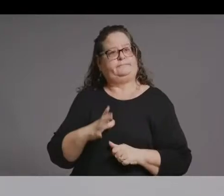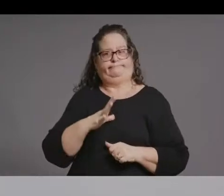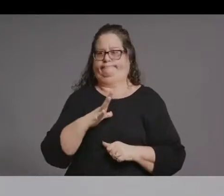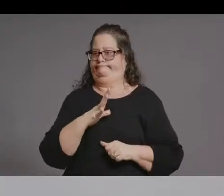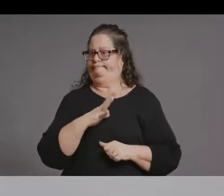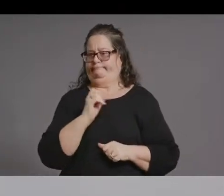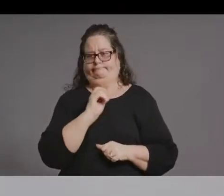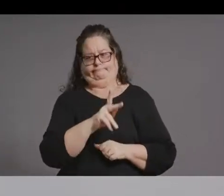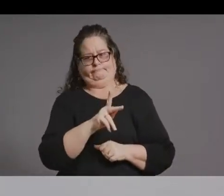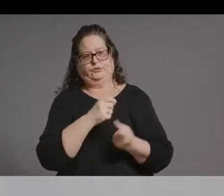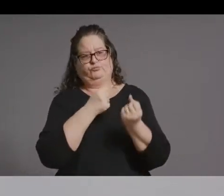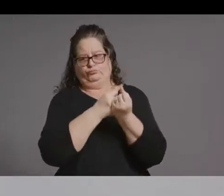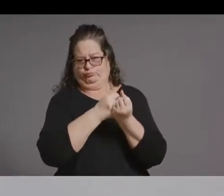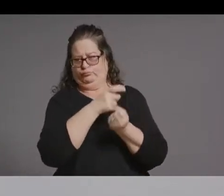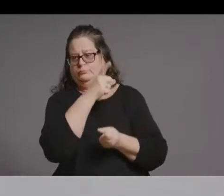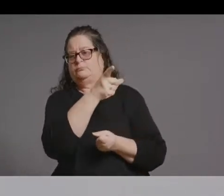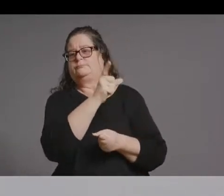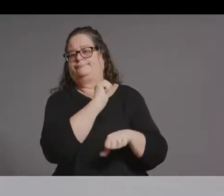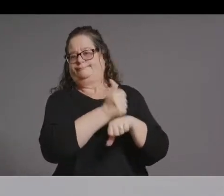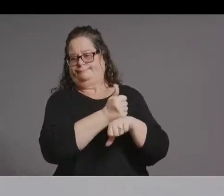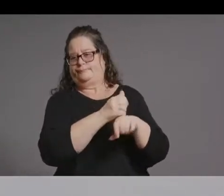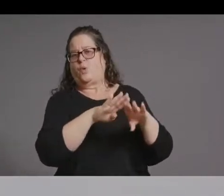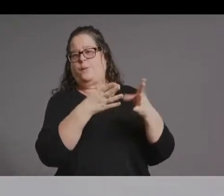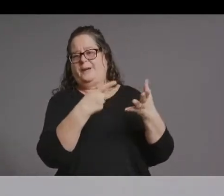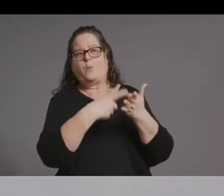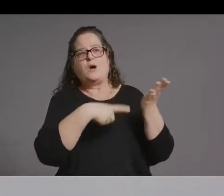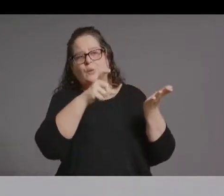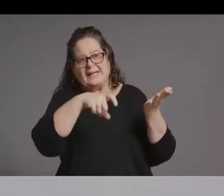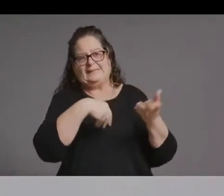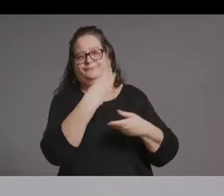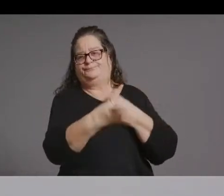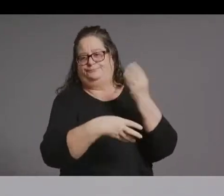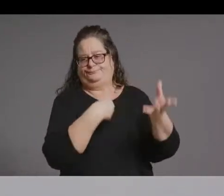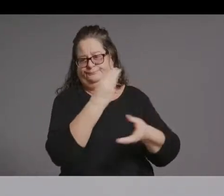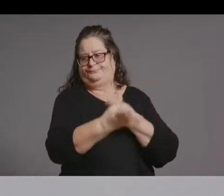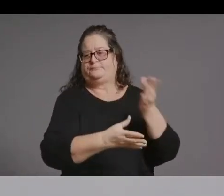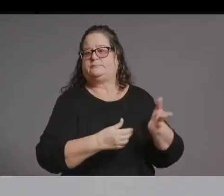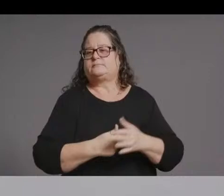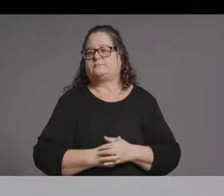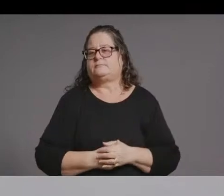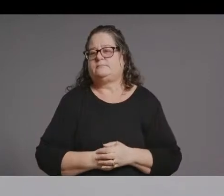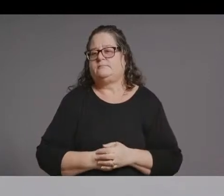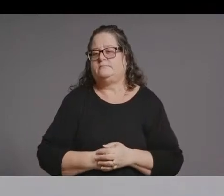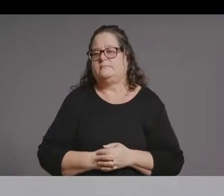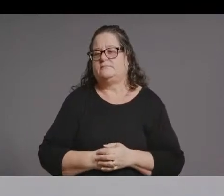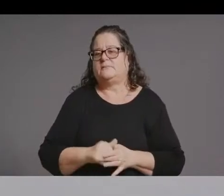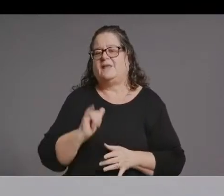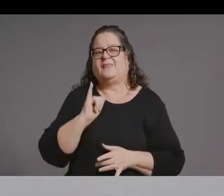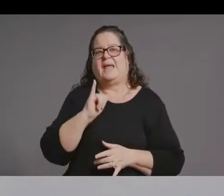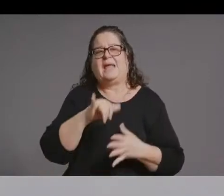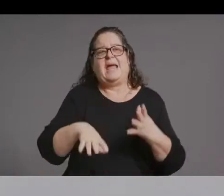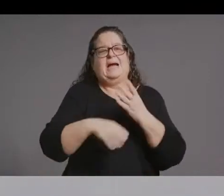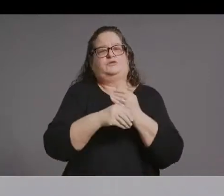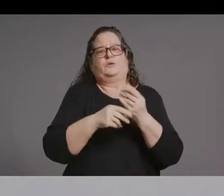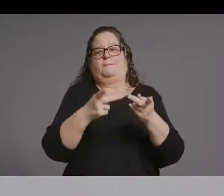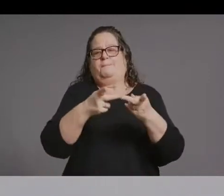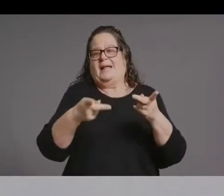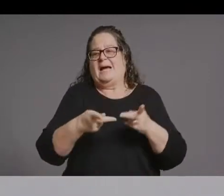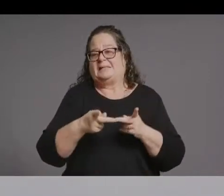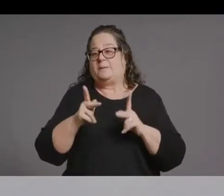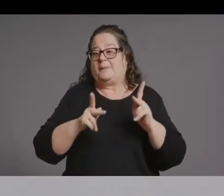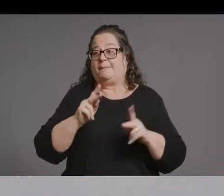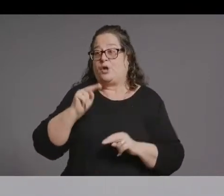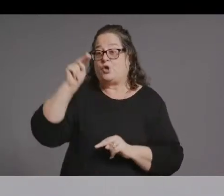provide support to those partners. It does provide an additional point up north so that people don't need to come down to the central part of the state to